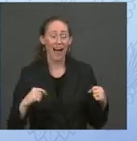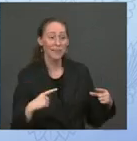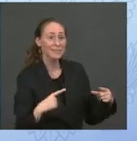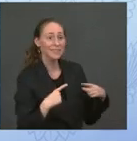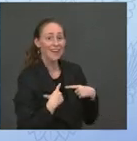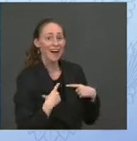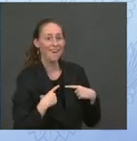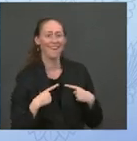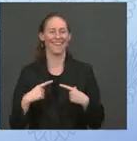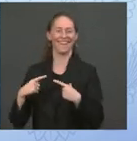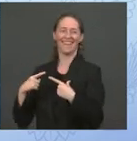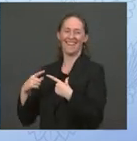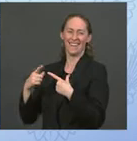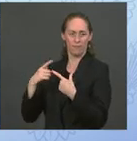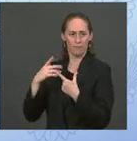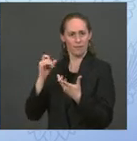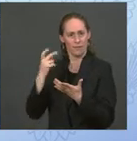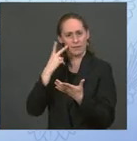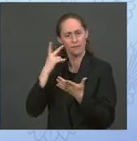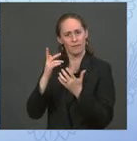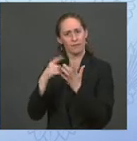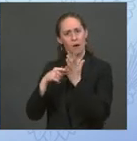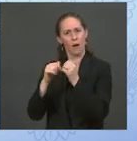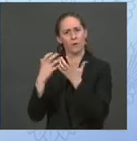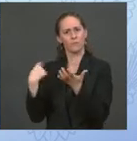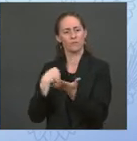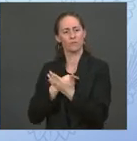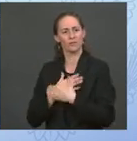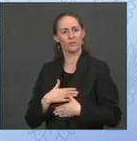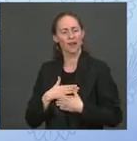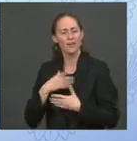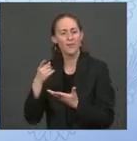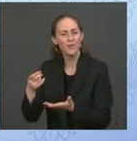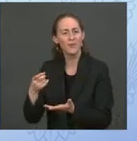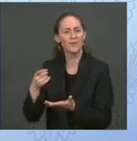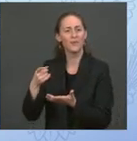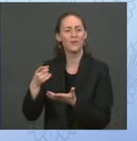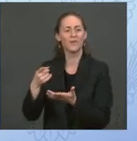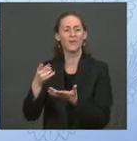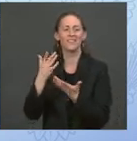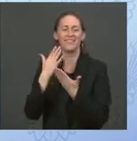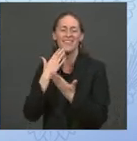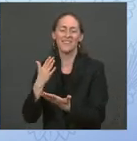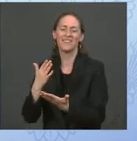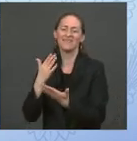let you know how much we appreciate you and all you do. Thank you. Thank you. Thank you so much.